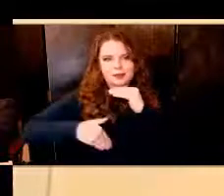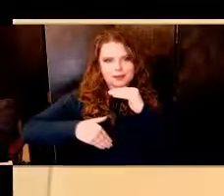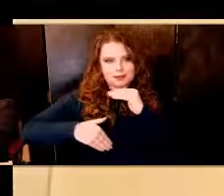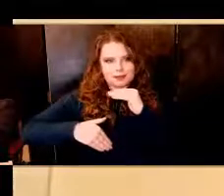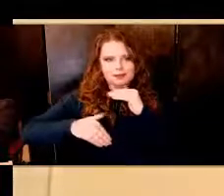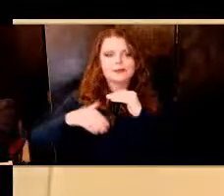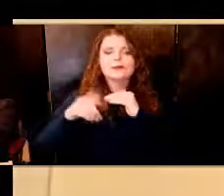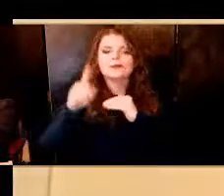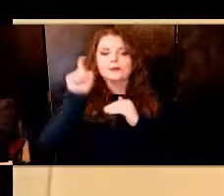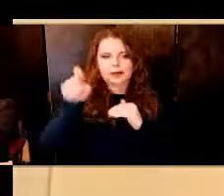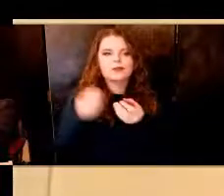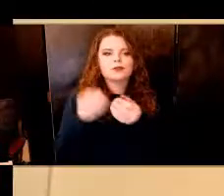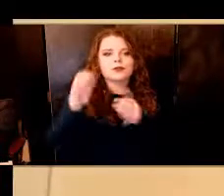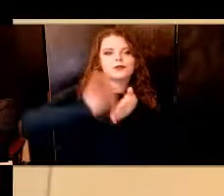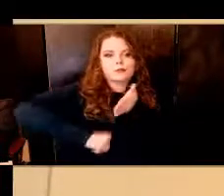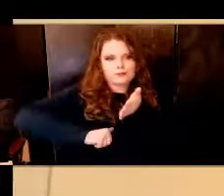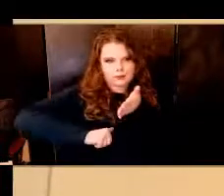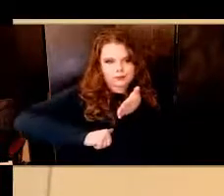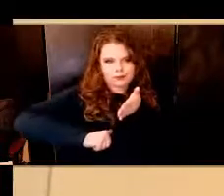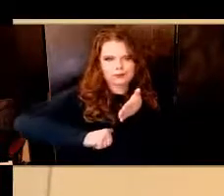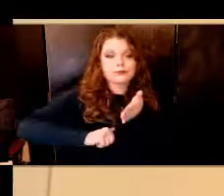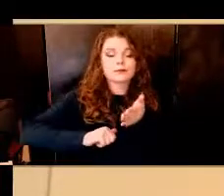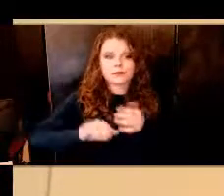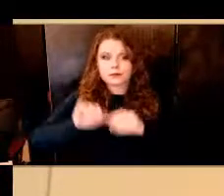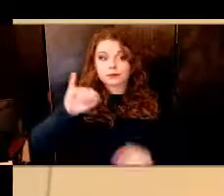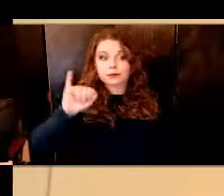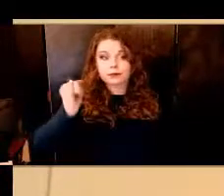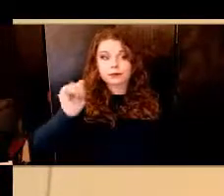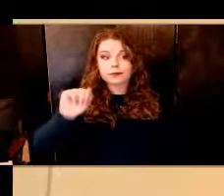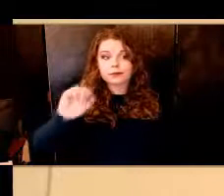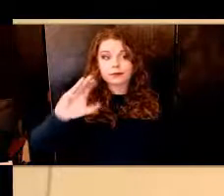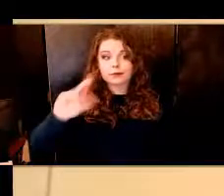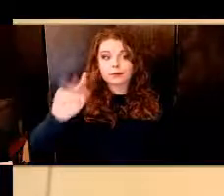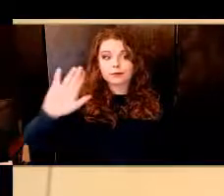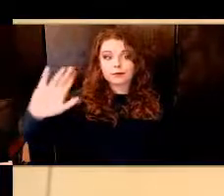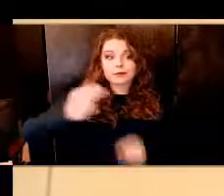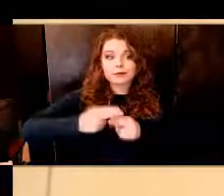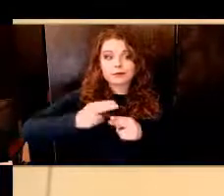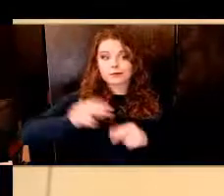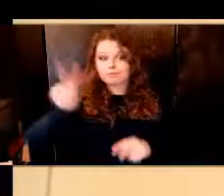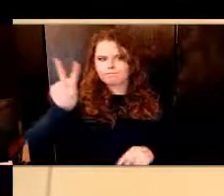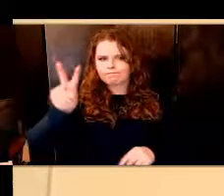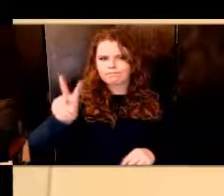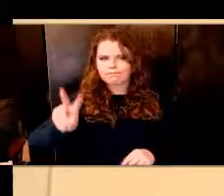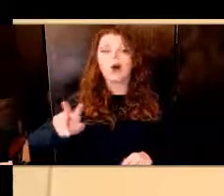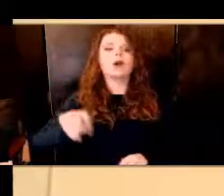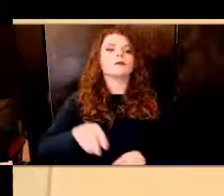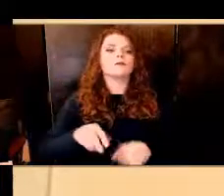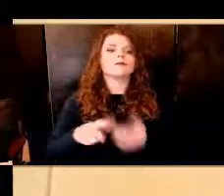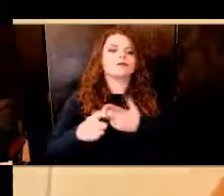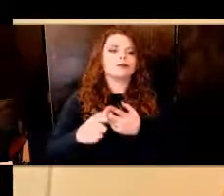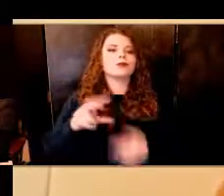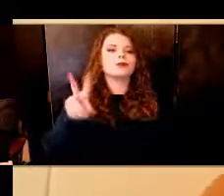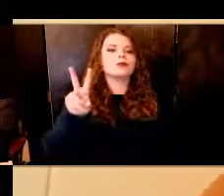doing some subtracting here. I need to find Jack's name on my list. There he is. He ran 2 5/8 of